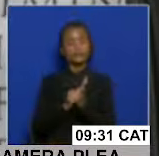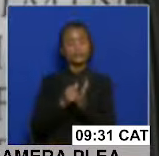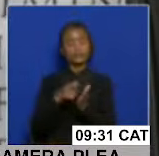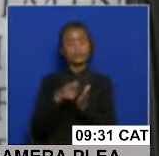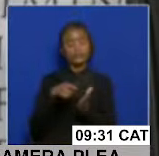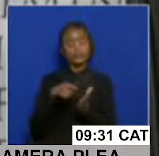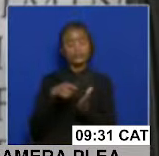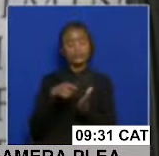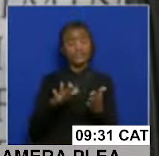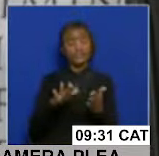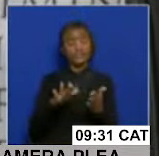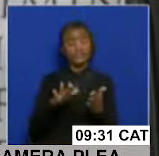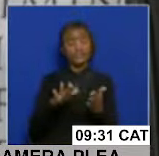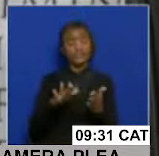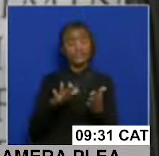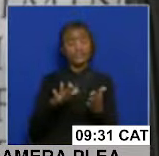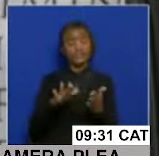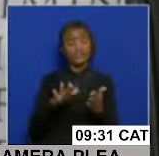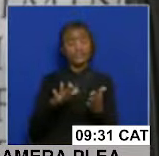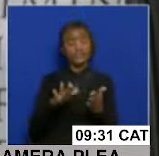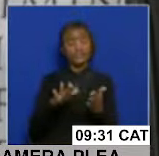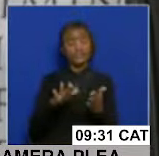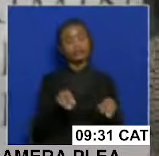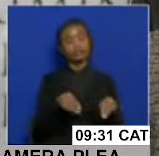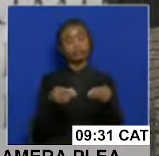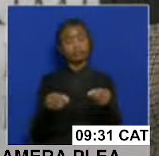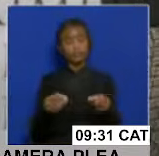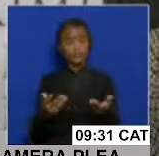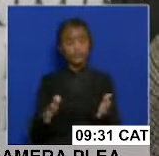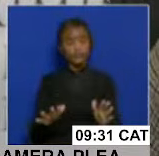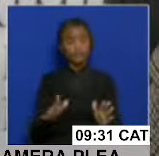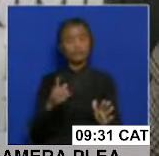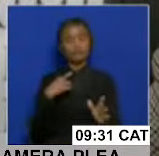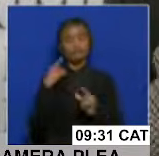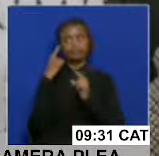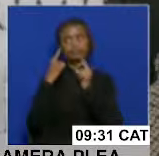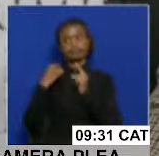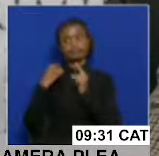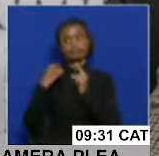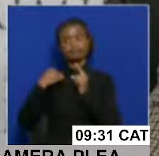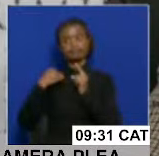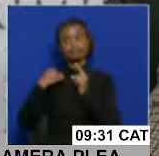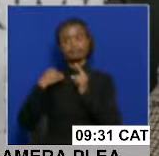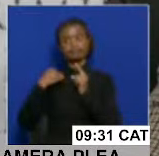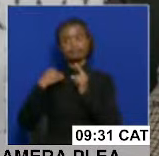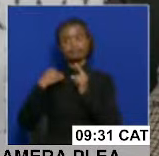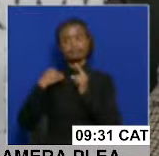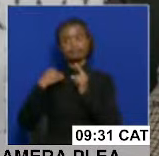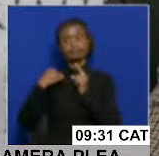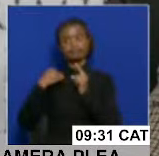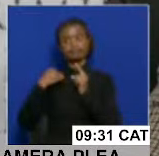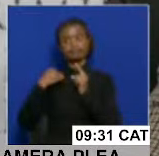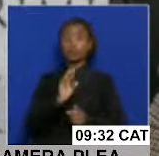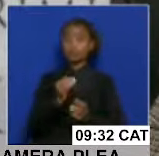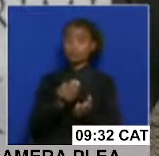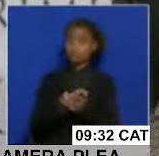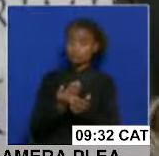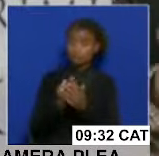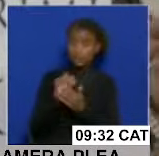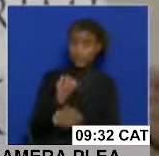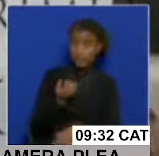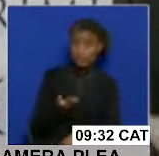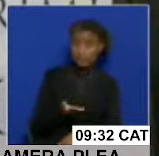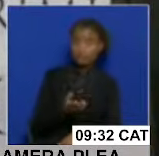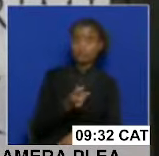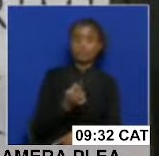she considered her circumstances and asked if she could make an application. The application was made. The evidence leaders